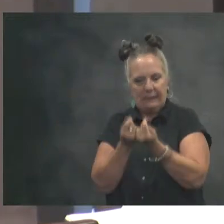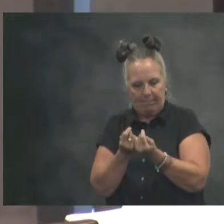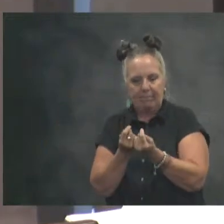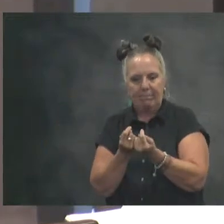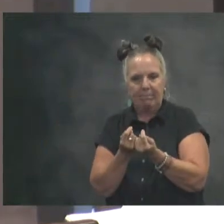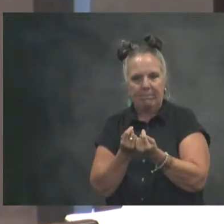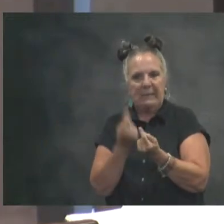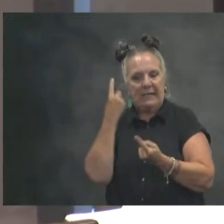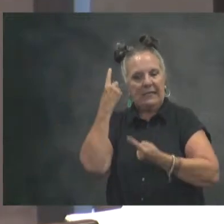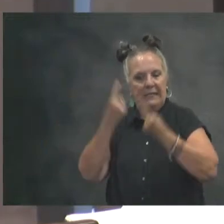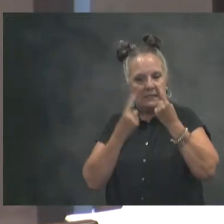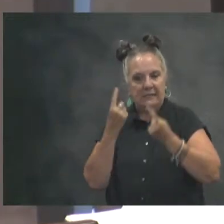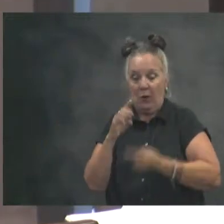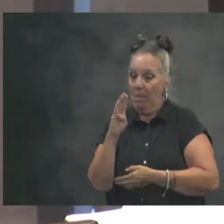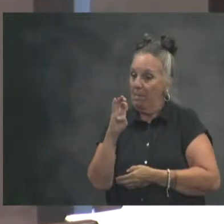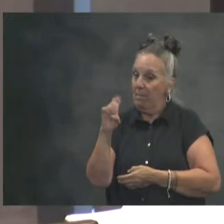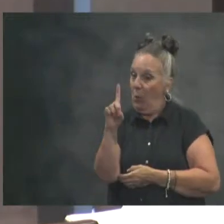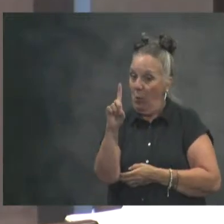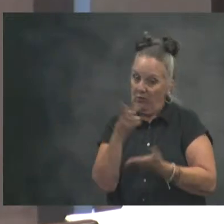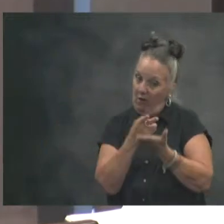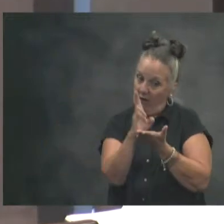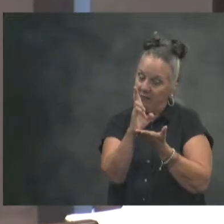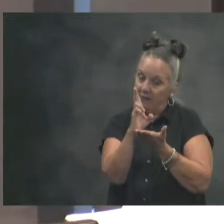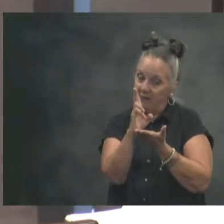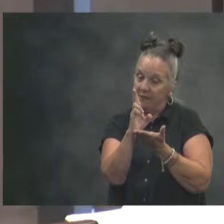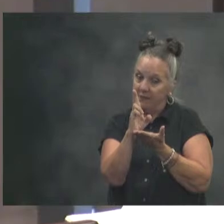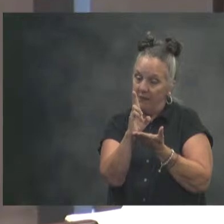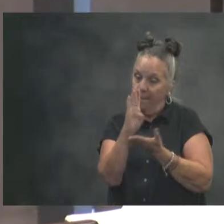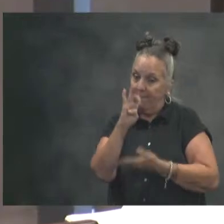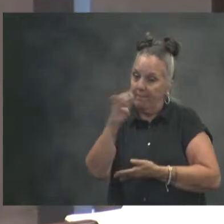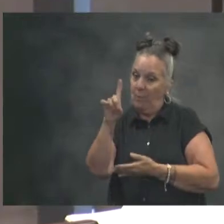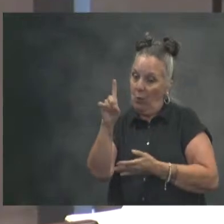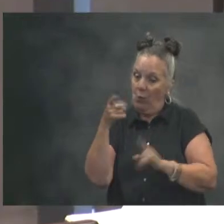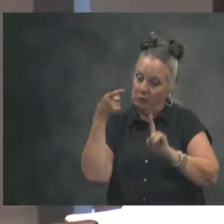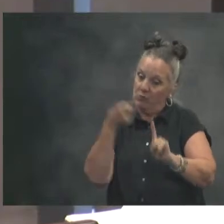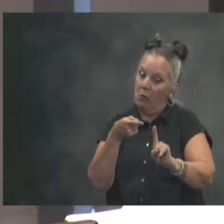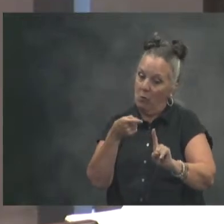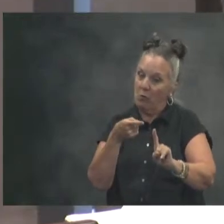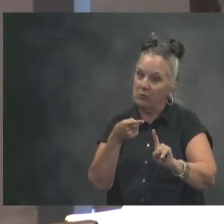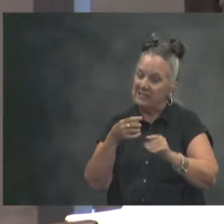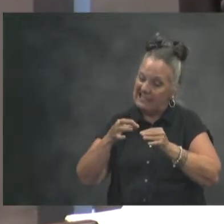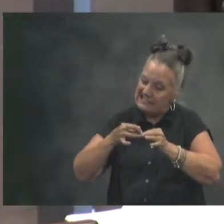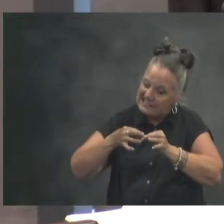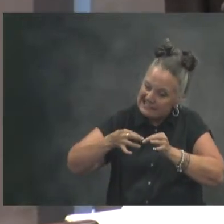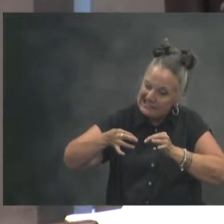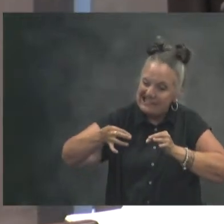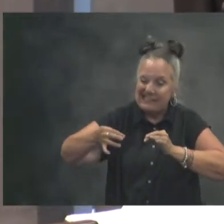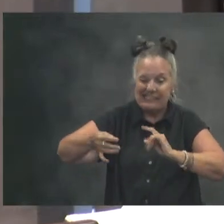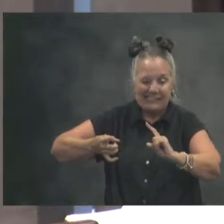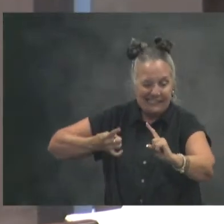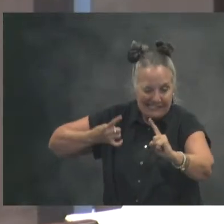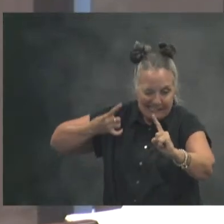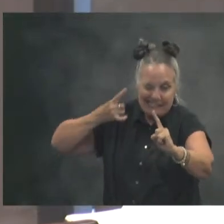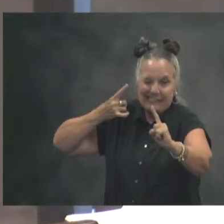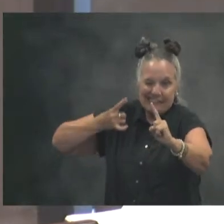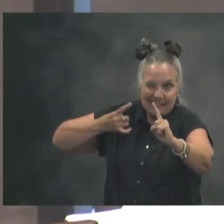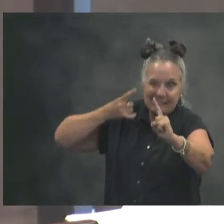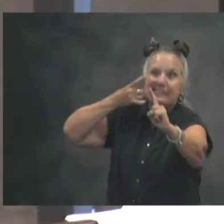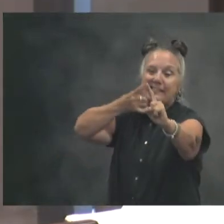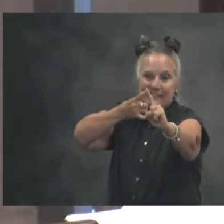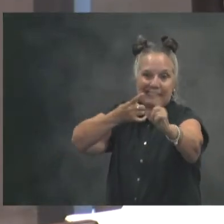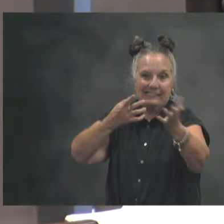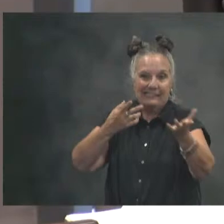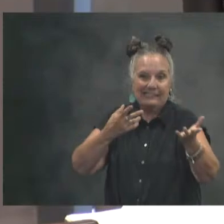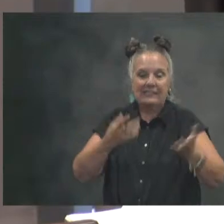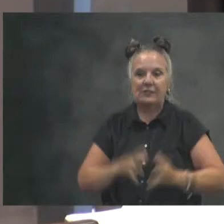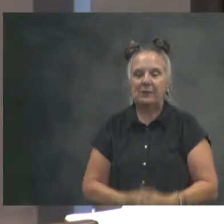are considered very bold and bold goals in terms of stretching where we are as an organization and better serving our community.